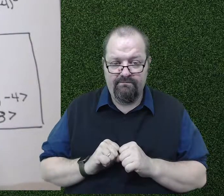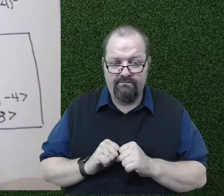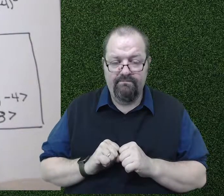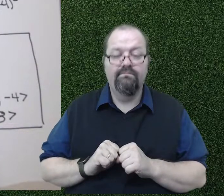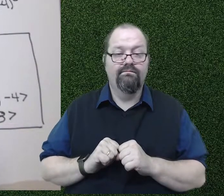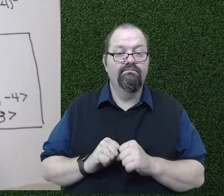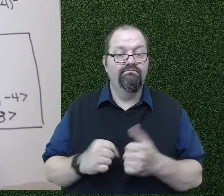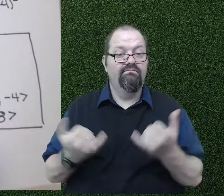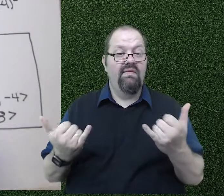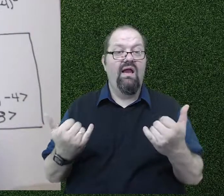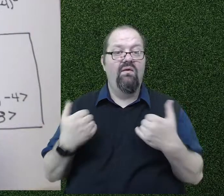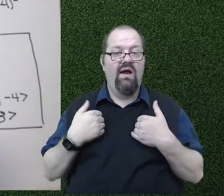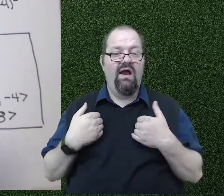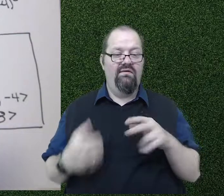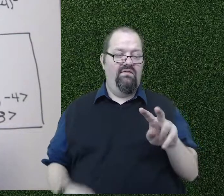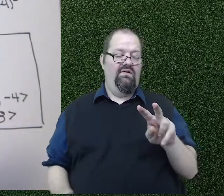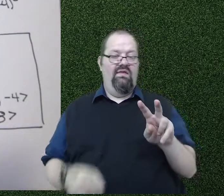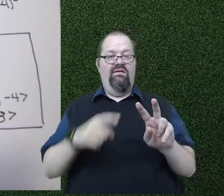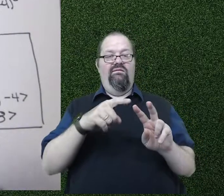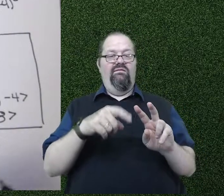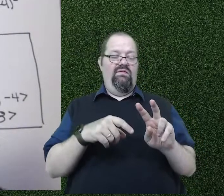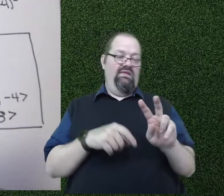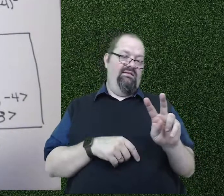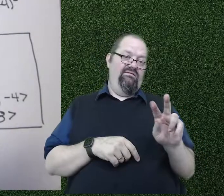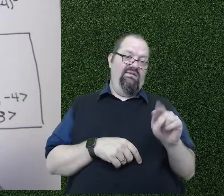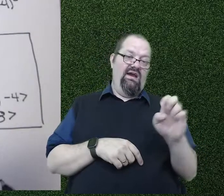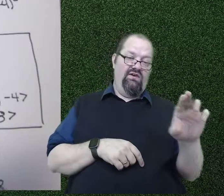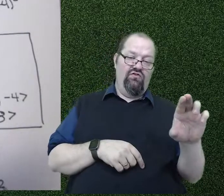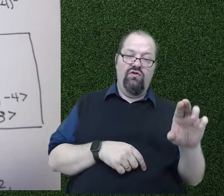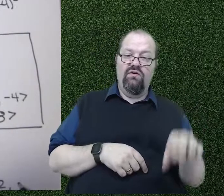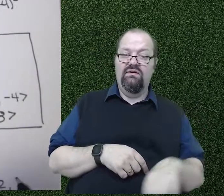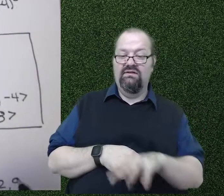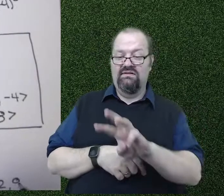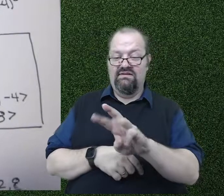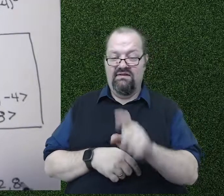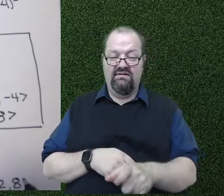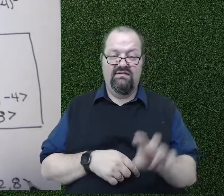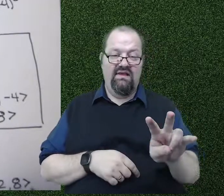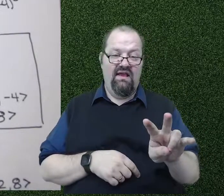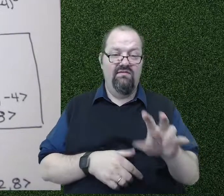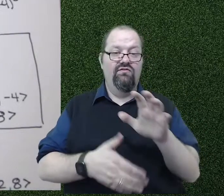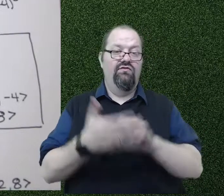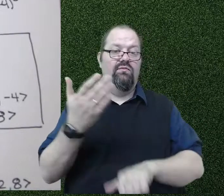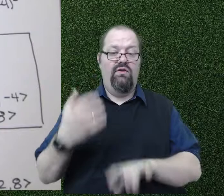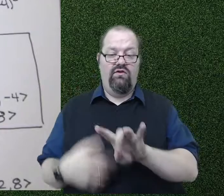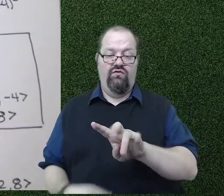So I've got the vector 6, 7, and I'm subtracting the vector 2, 8.